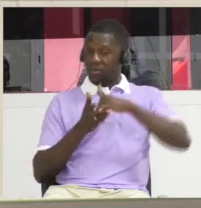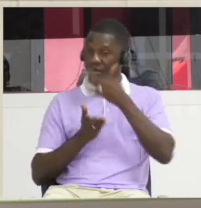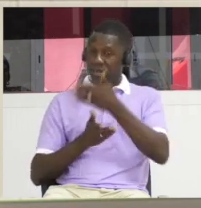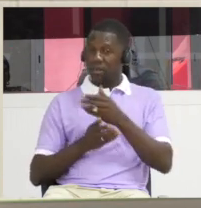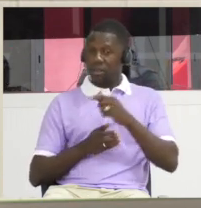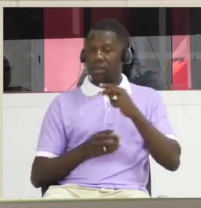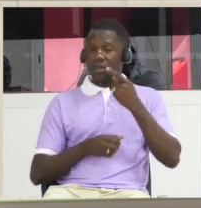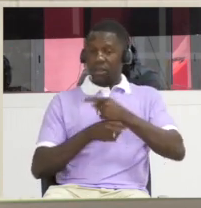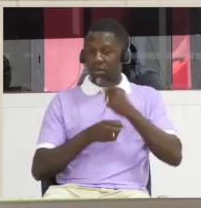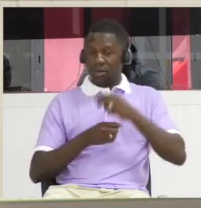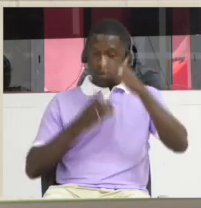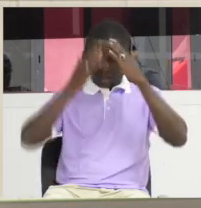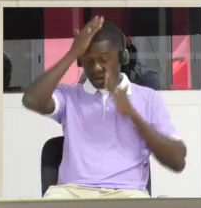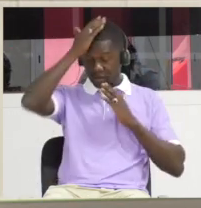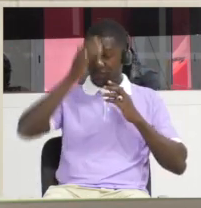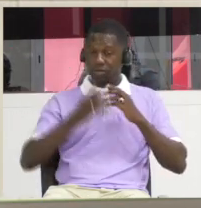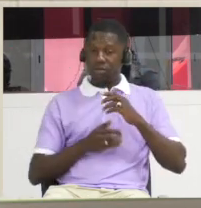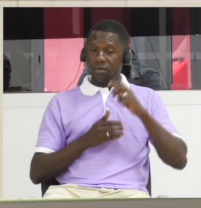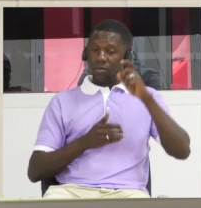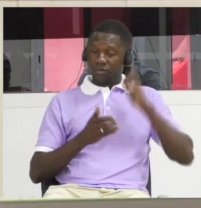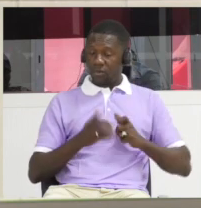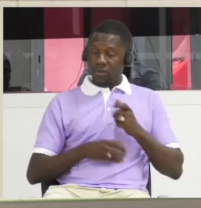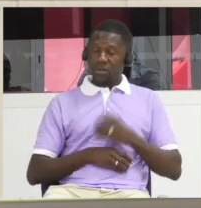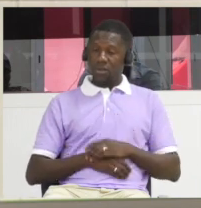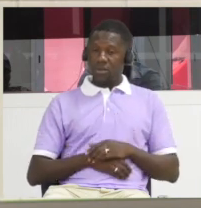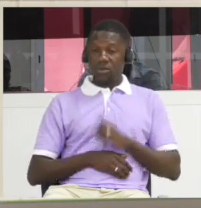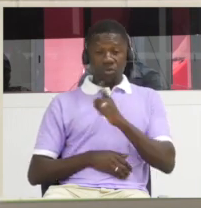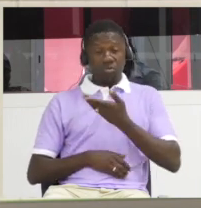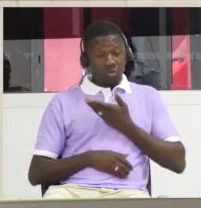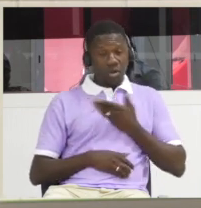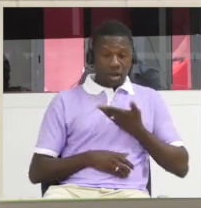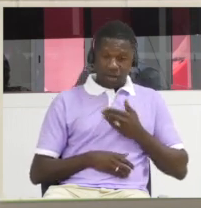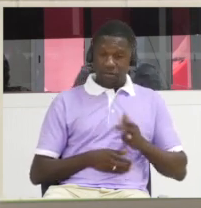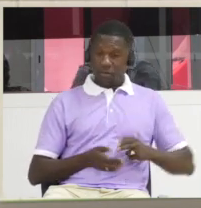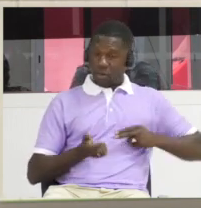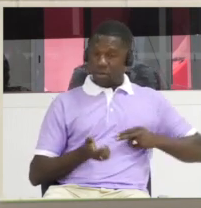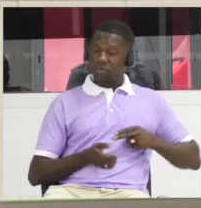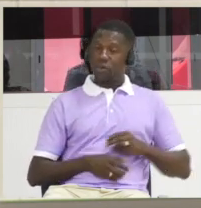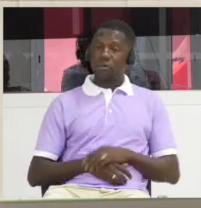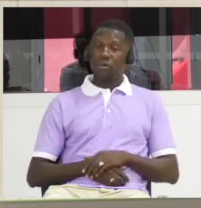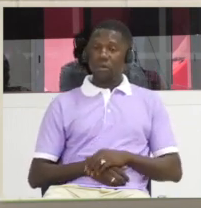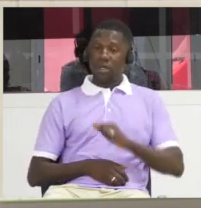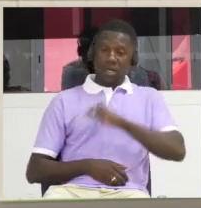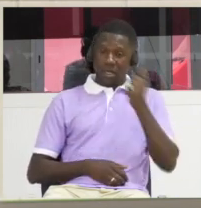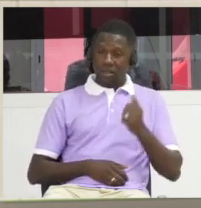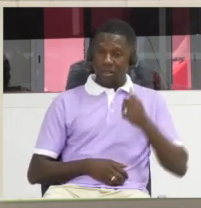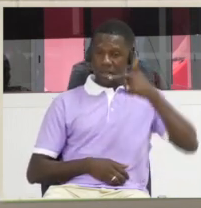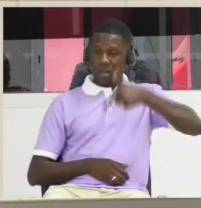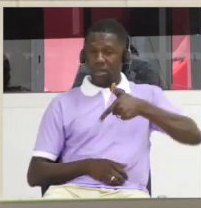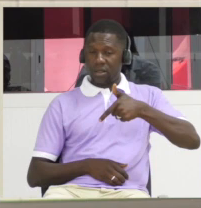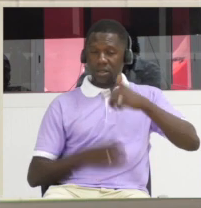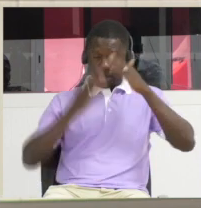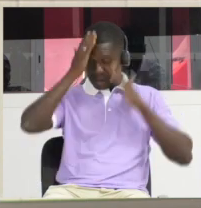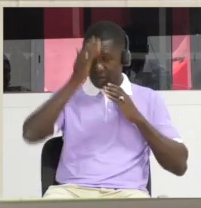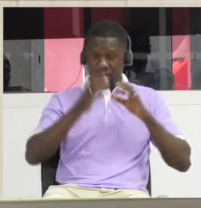forces were armed, and some of them carried weapons, and the Nigerians disarmed them